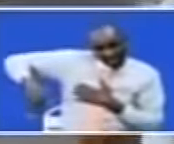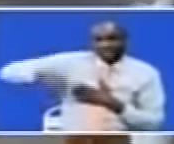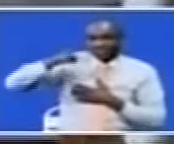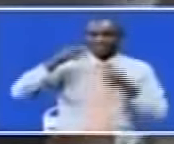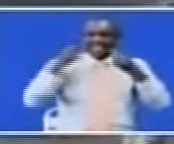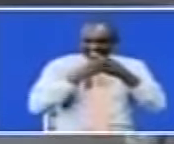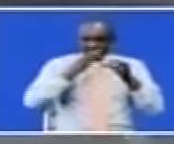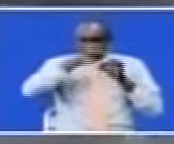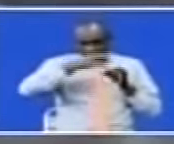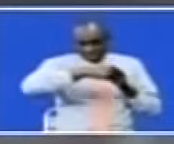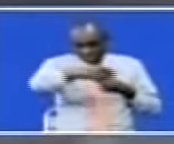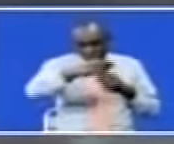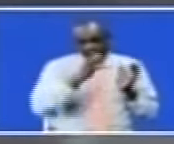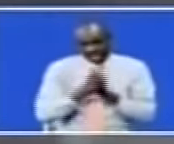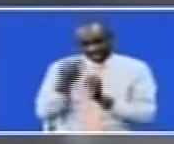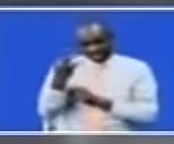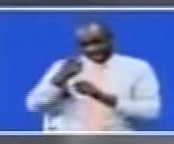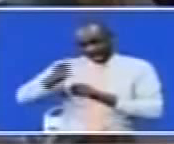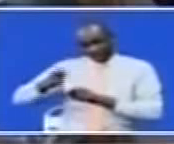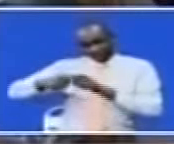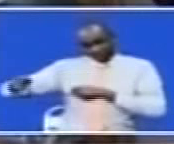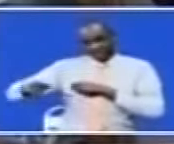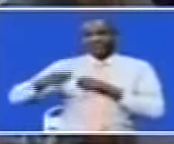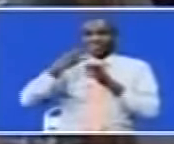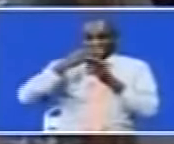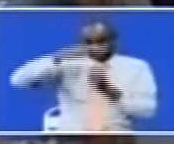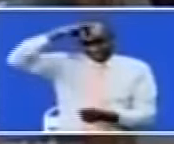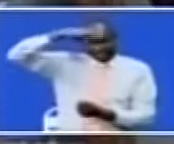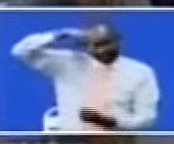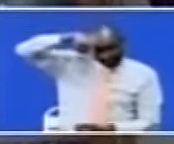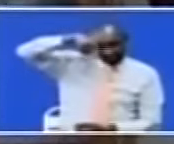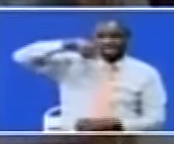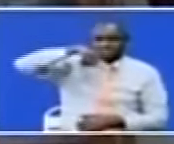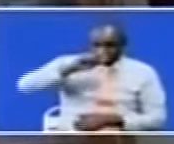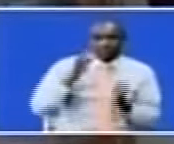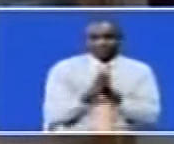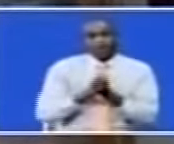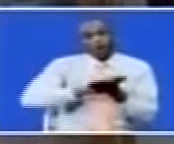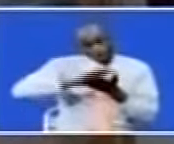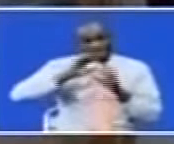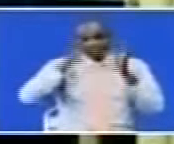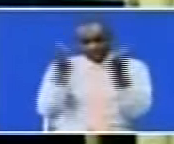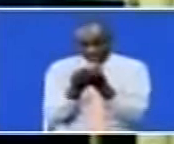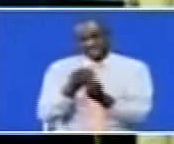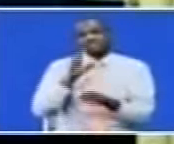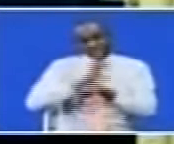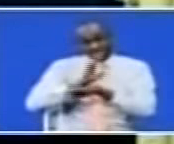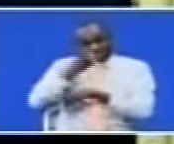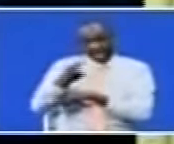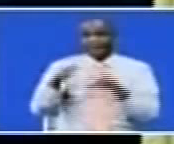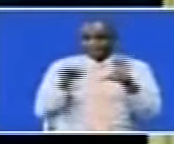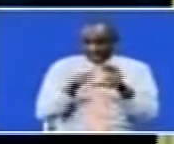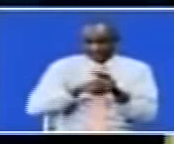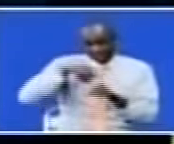long, 3.5 feet wide, and 3 feet high. The altar was received at the Holy Family Basilica by members of the